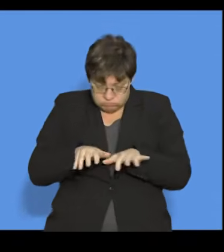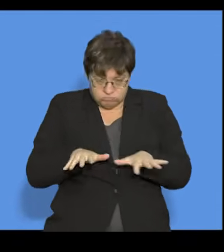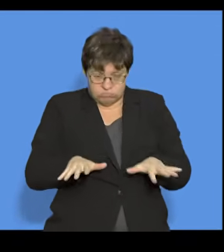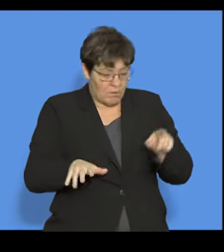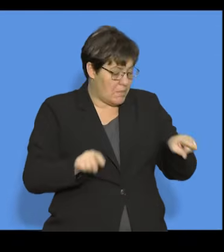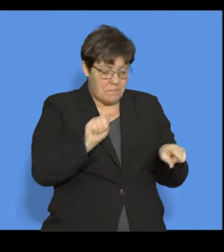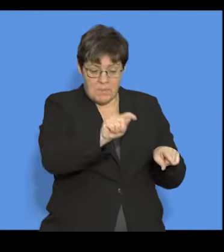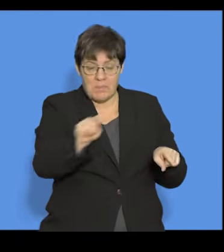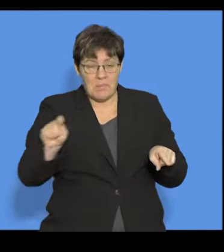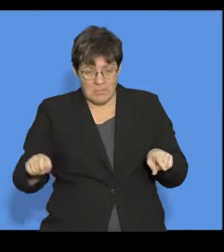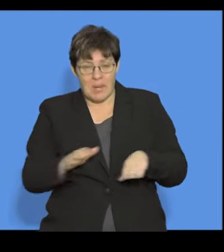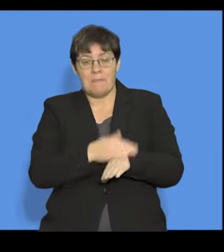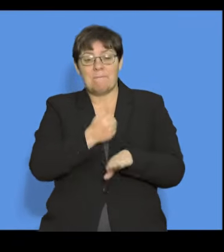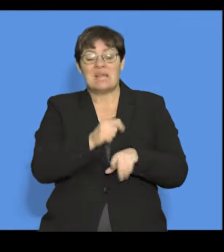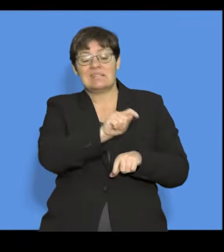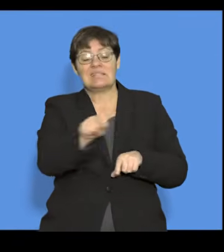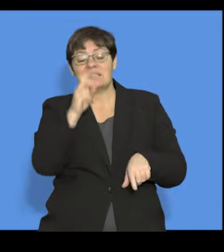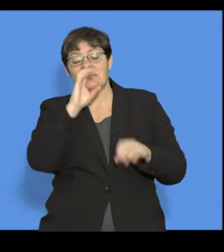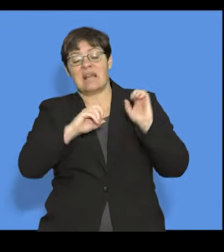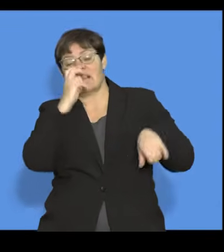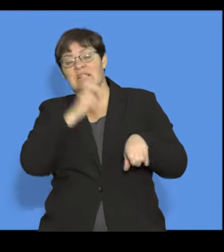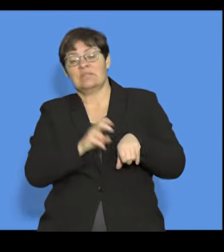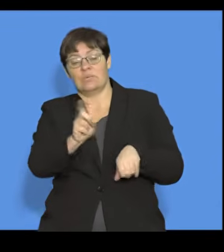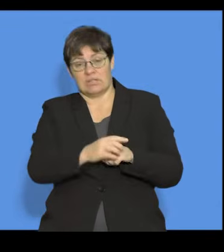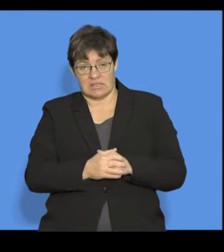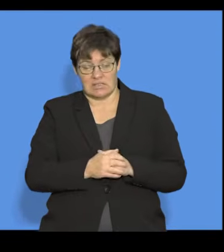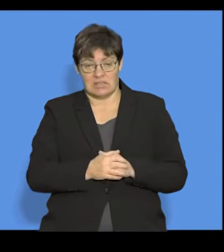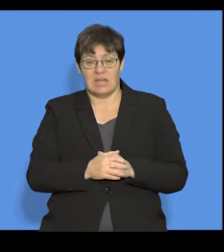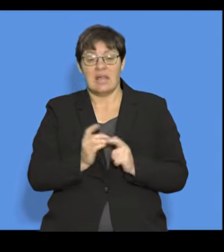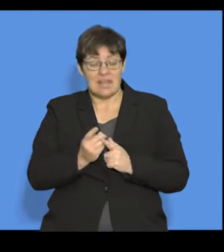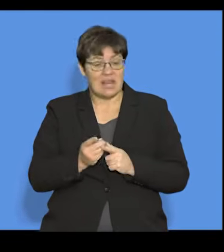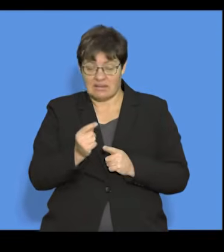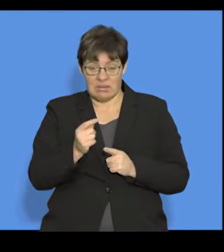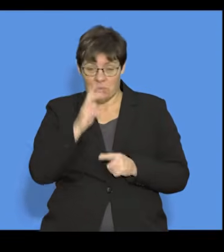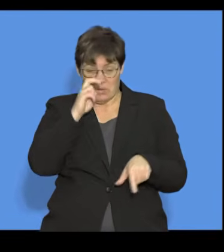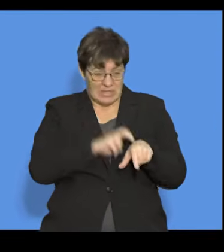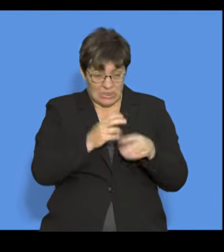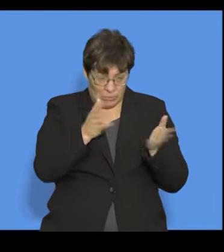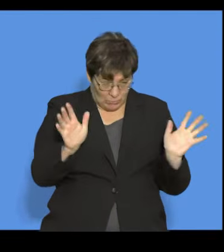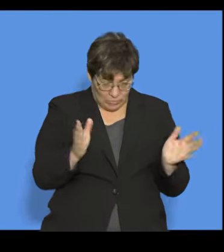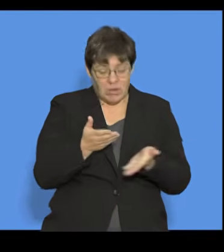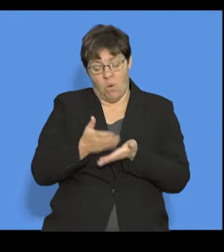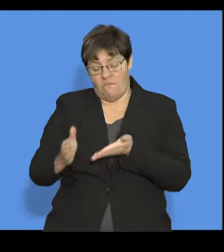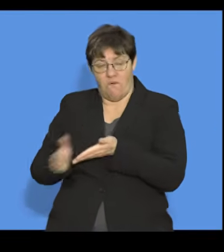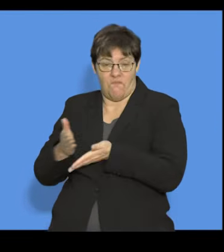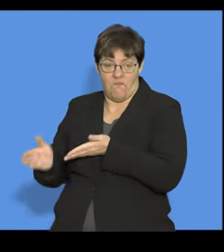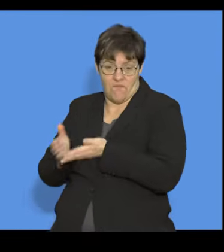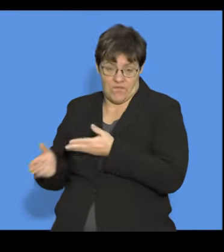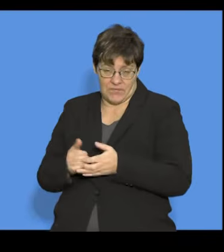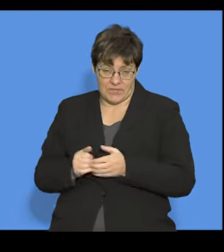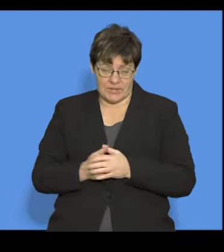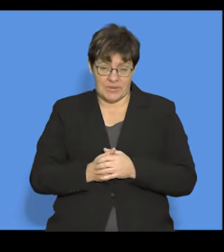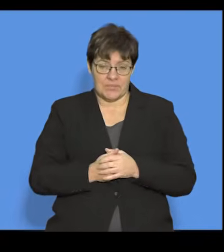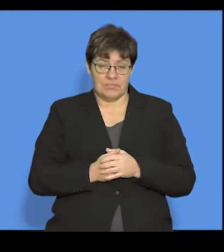them, putting them together based on what the cells need, and then the removal of the undigested or parts that are not